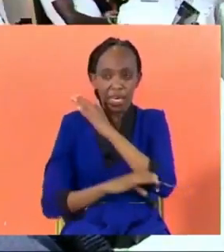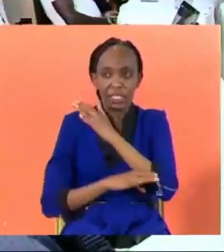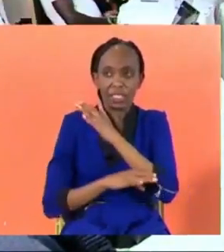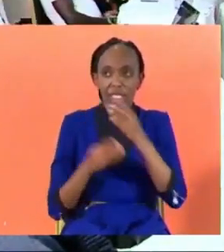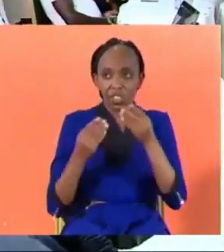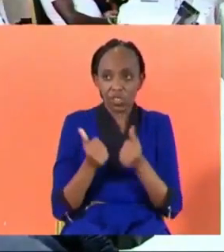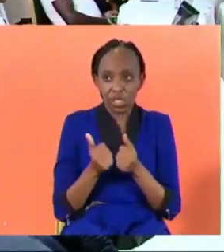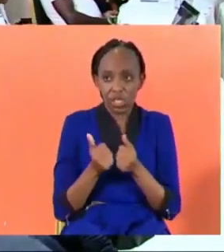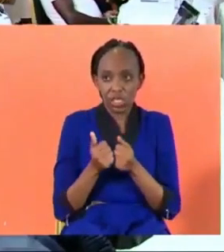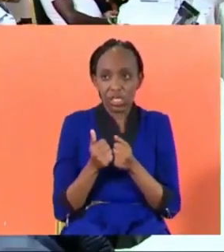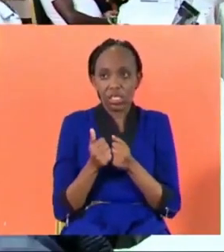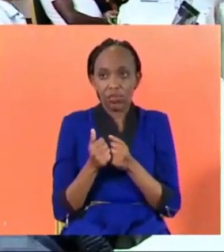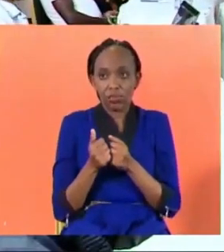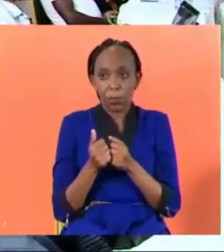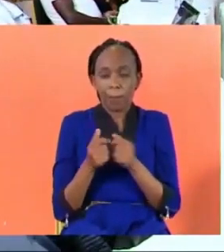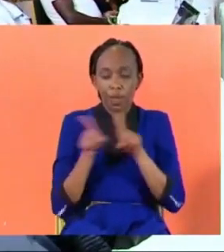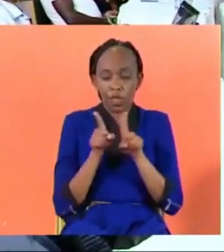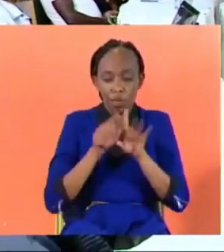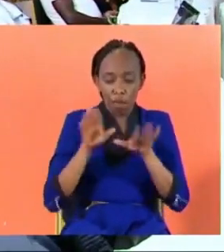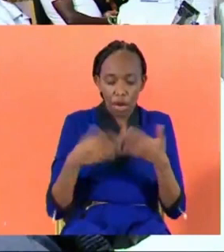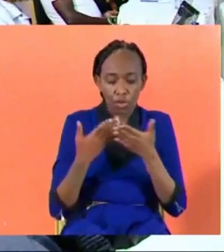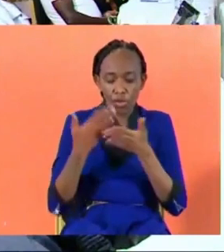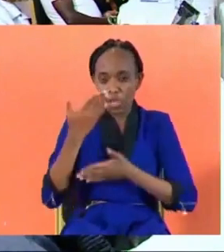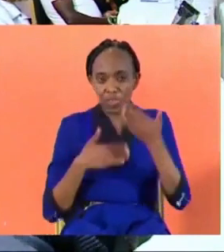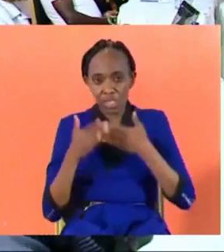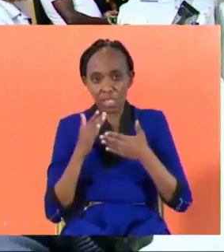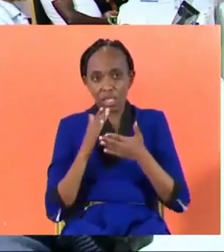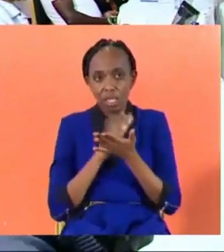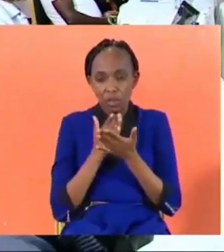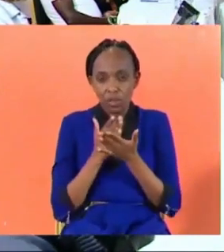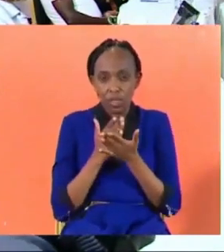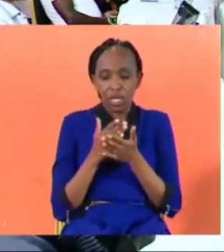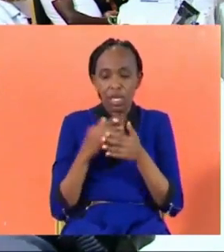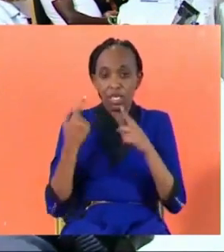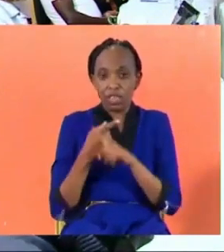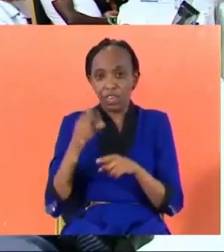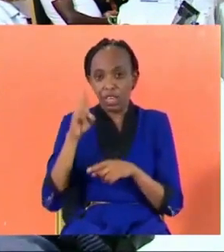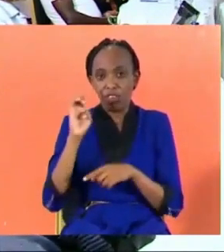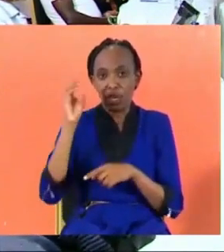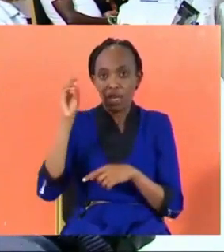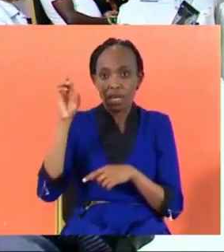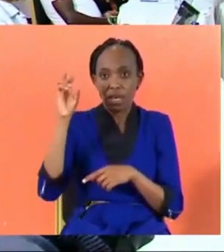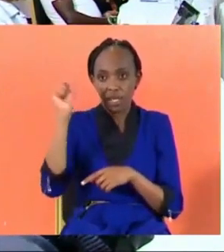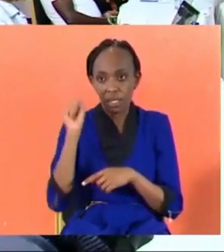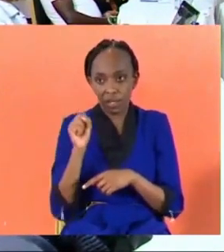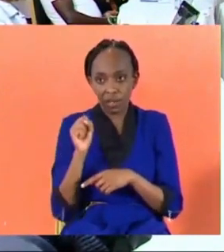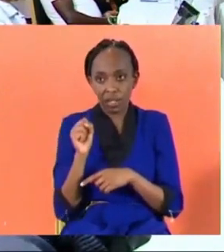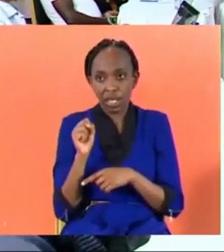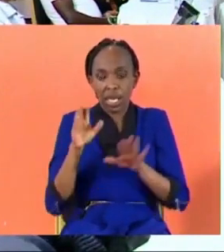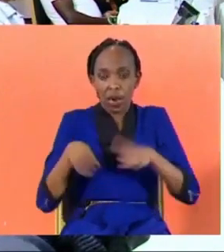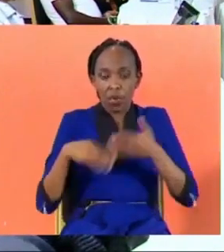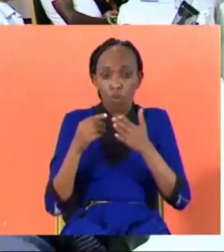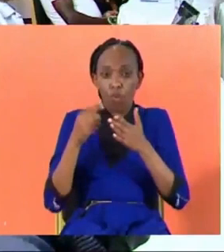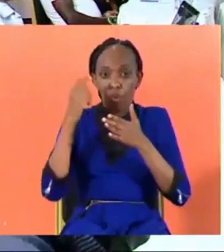the multilateral institutions, and also how to negotiate with the private lenders on they are charging commercial rates, and